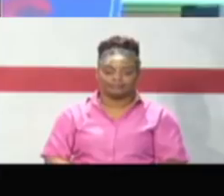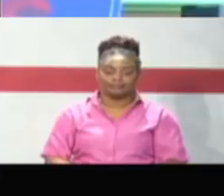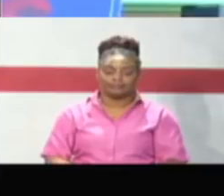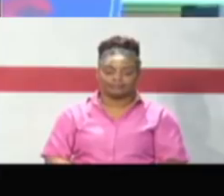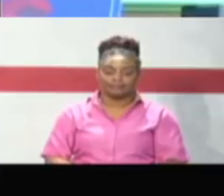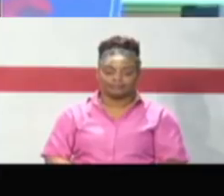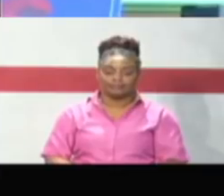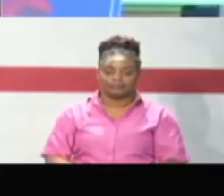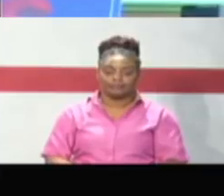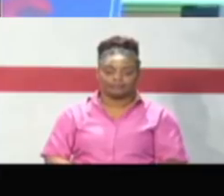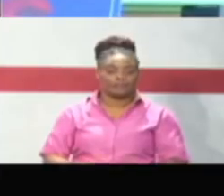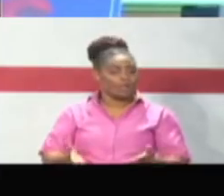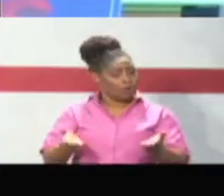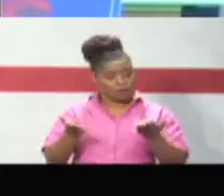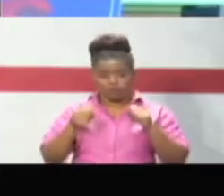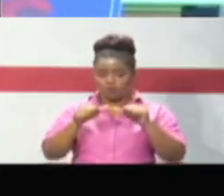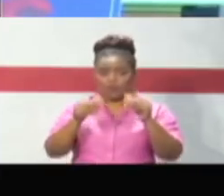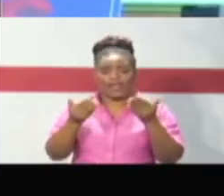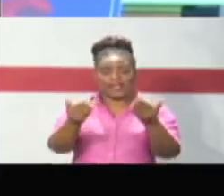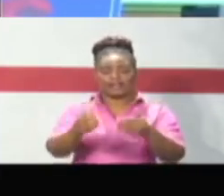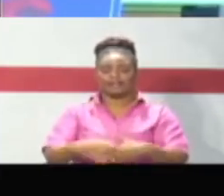Go ahead.